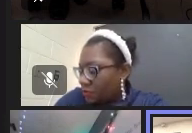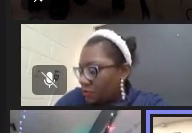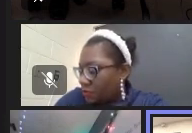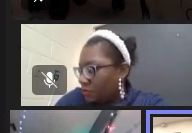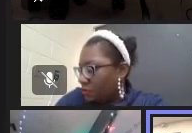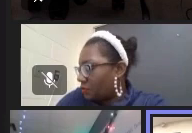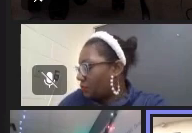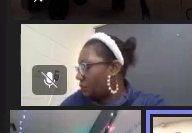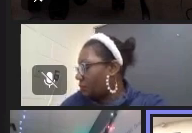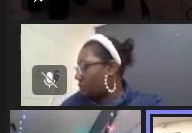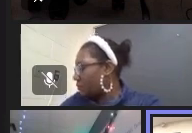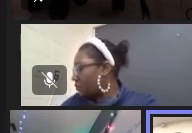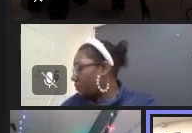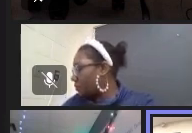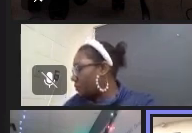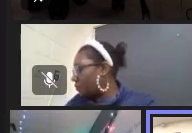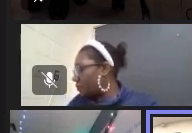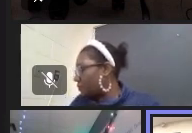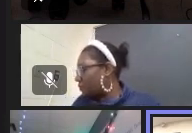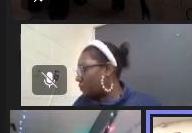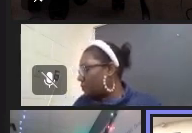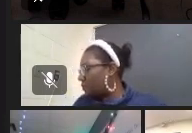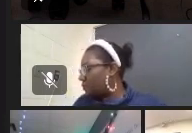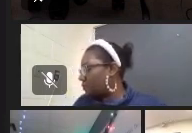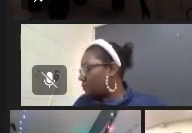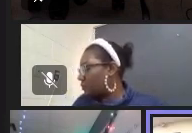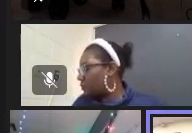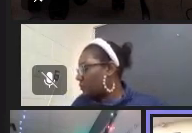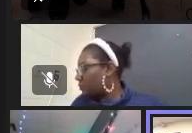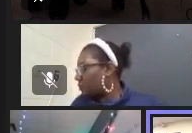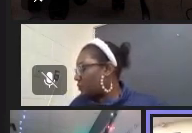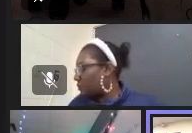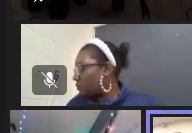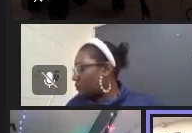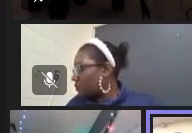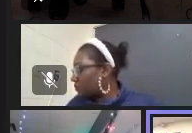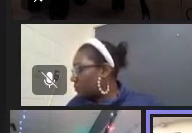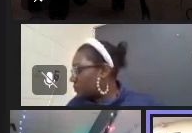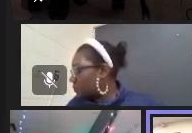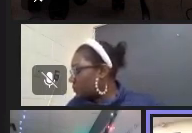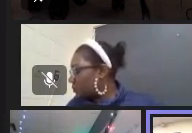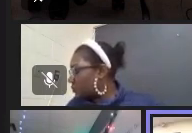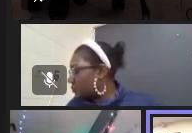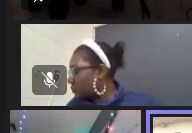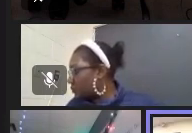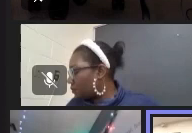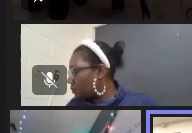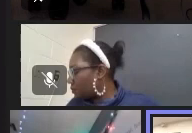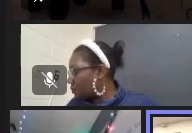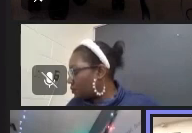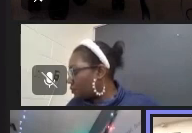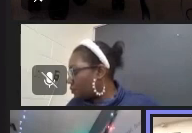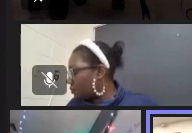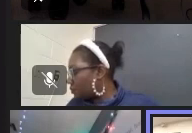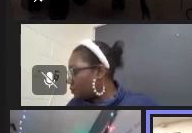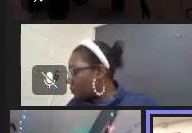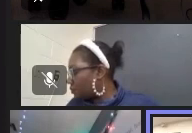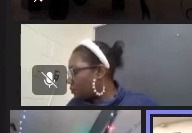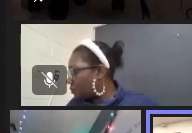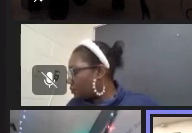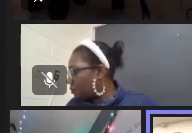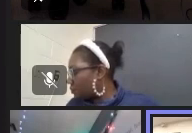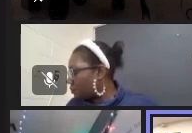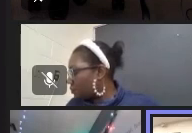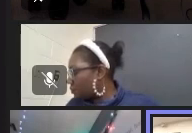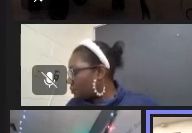when those kinds of things might happen. Now, something you mentioned made me think we did provide a little more data to the